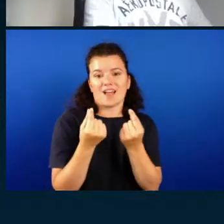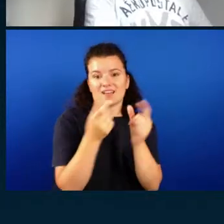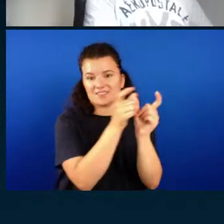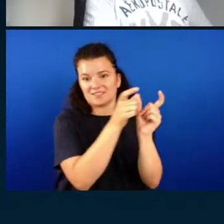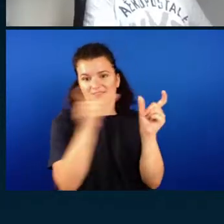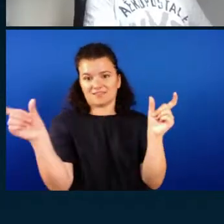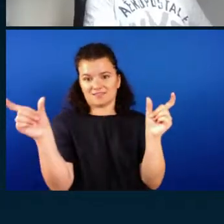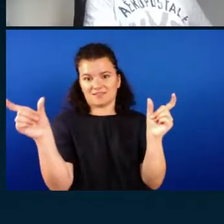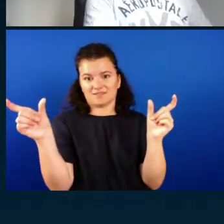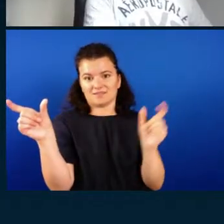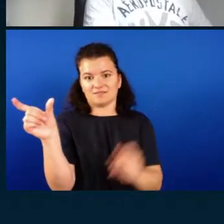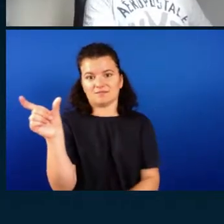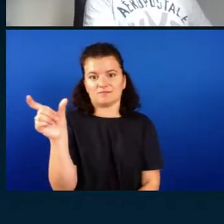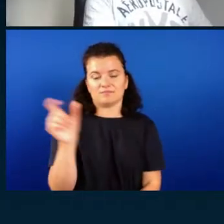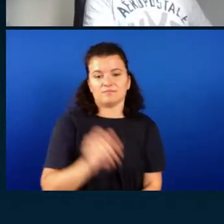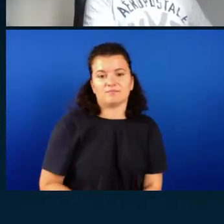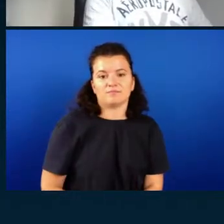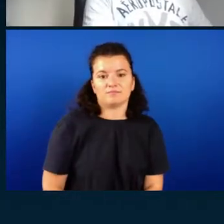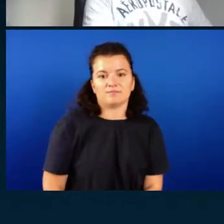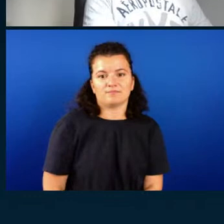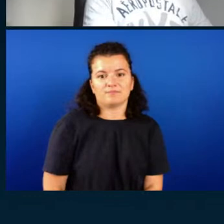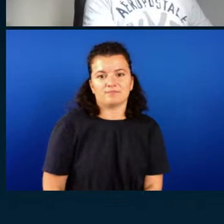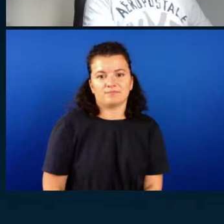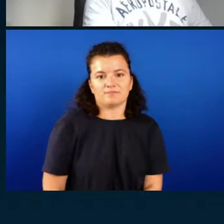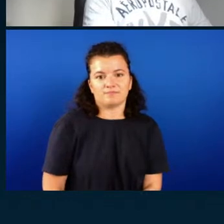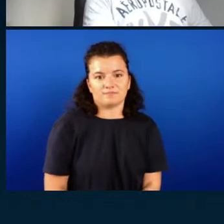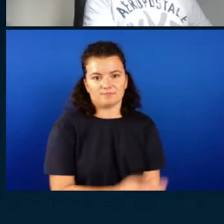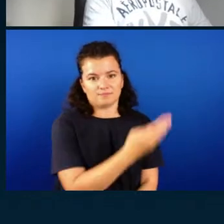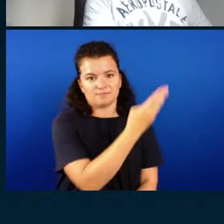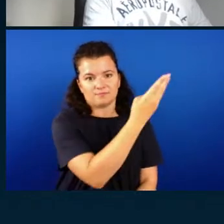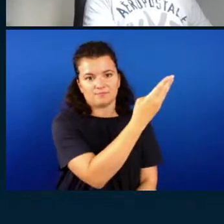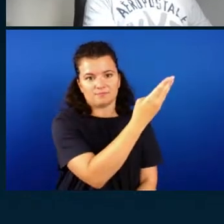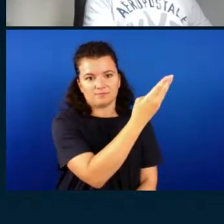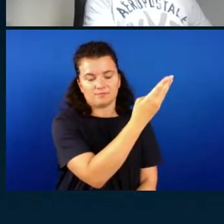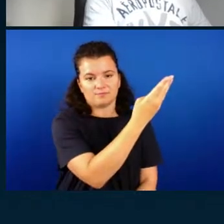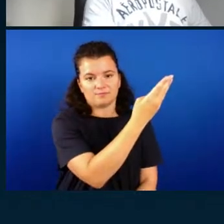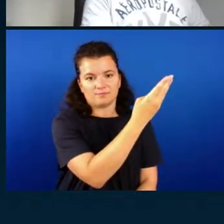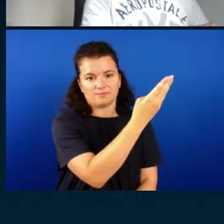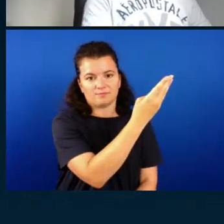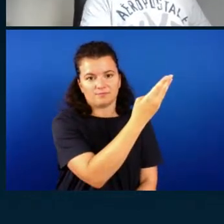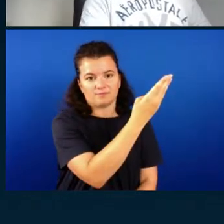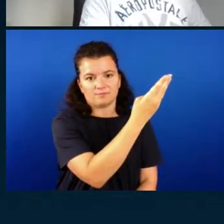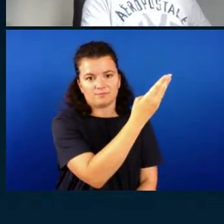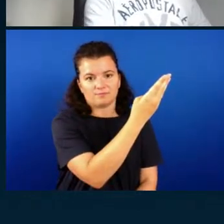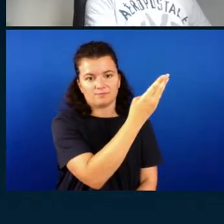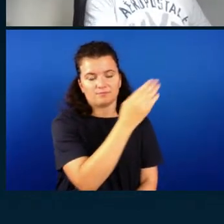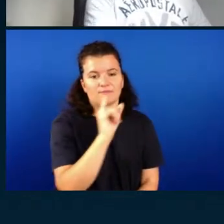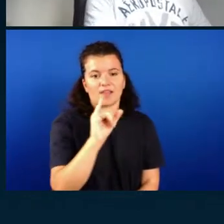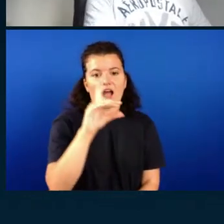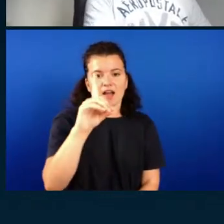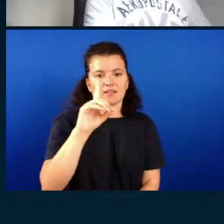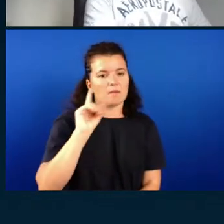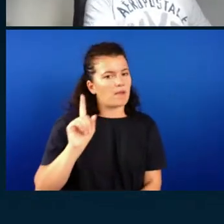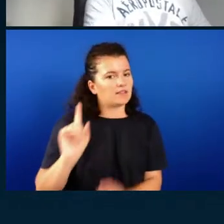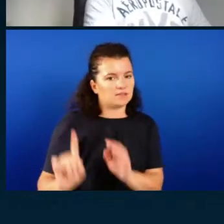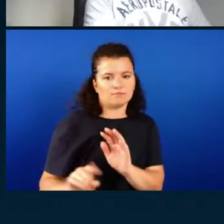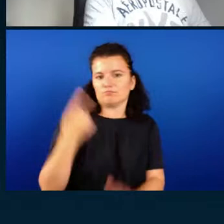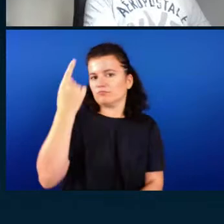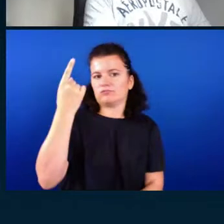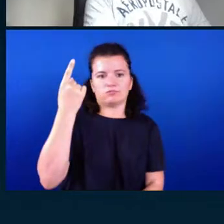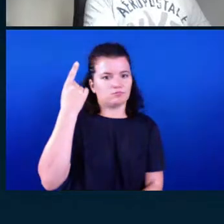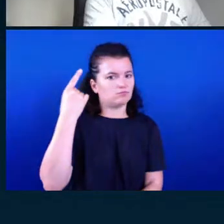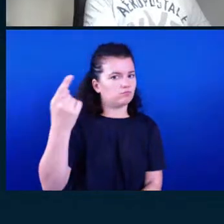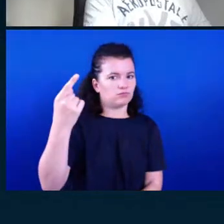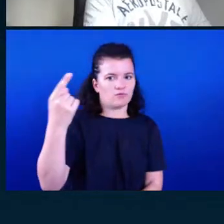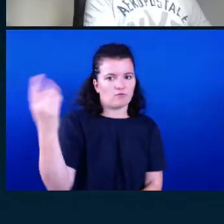also there. It has an ID, similar. It's a GUID, which should be unique across your publisher